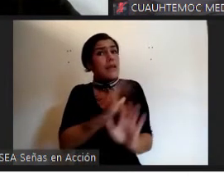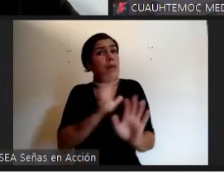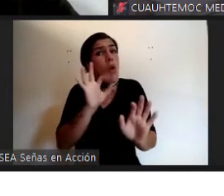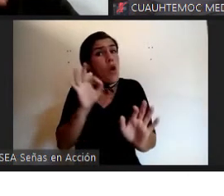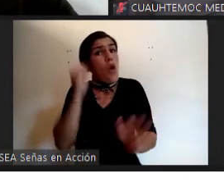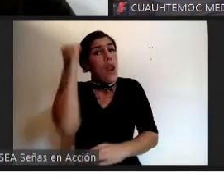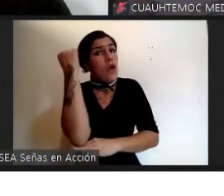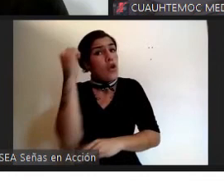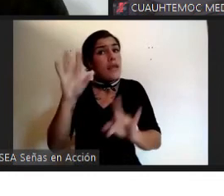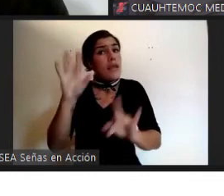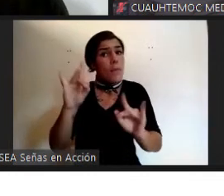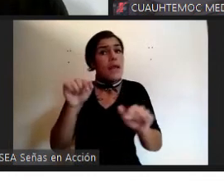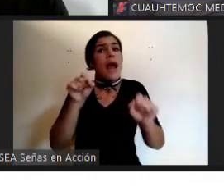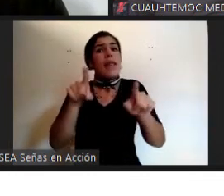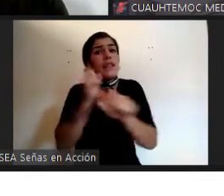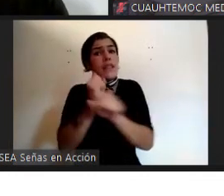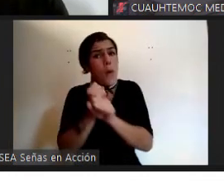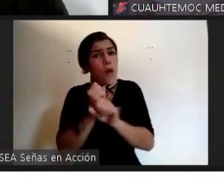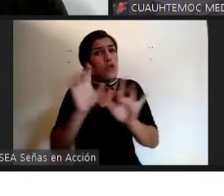it comes to that.